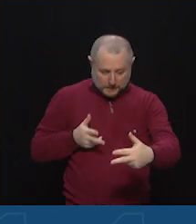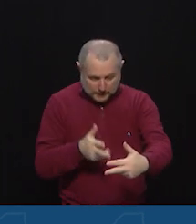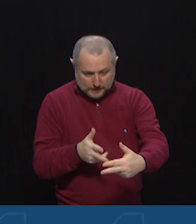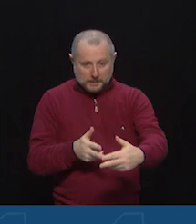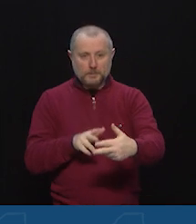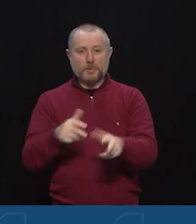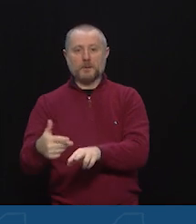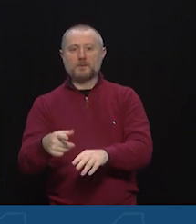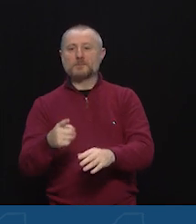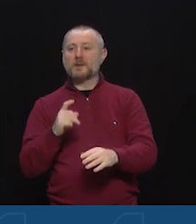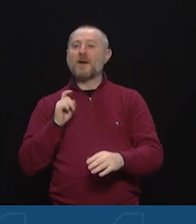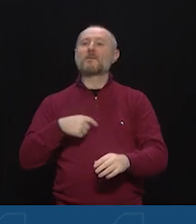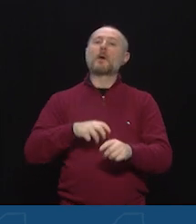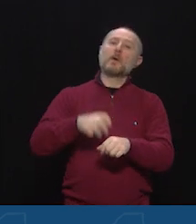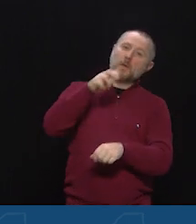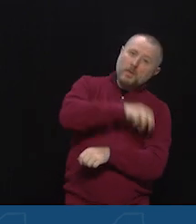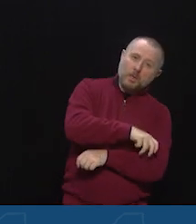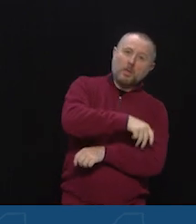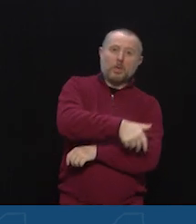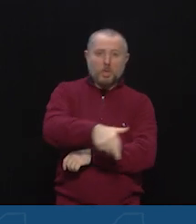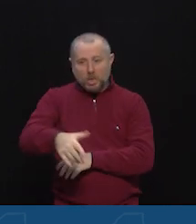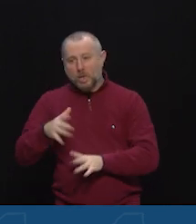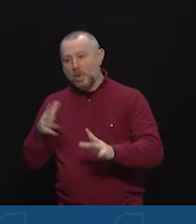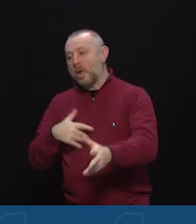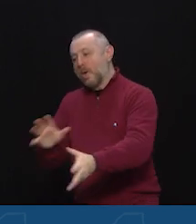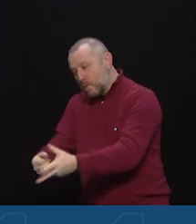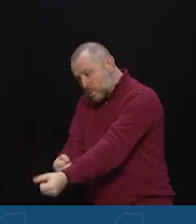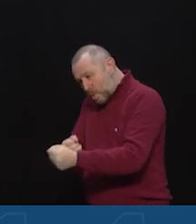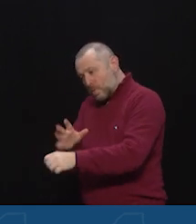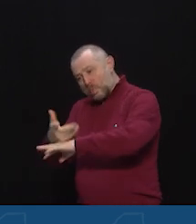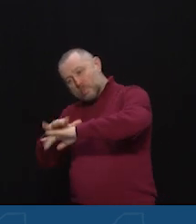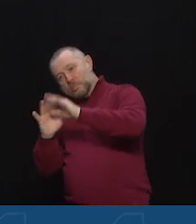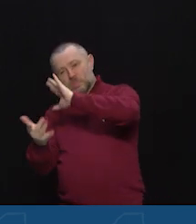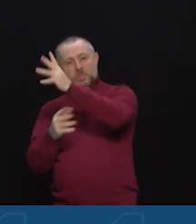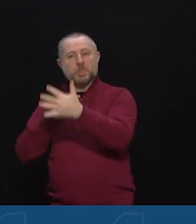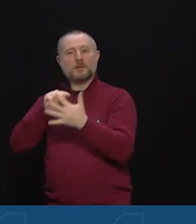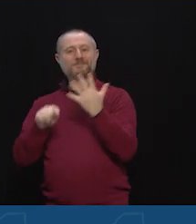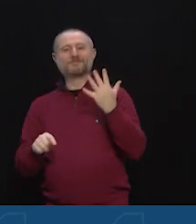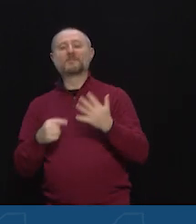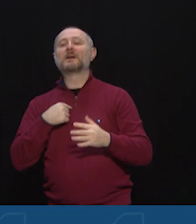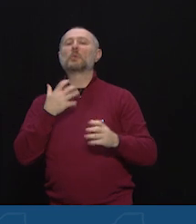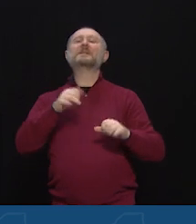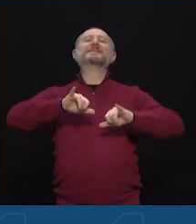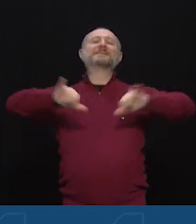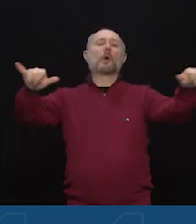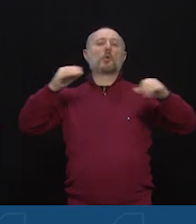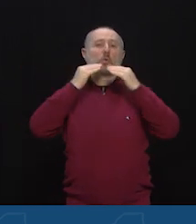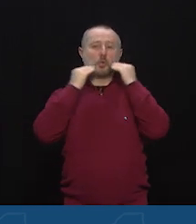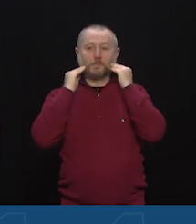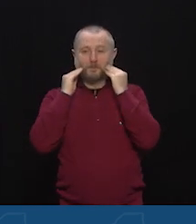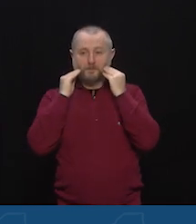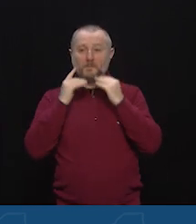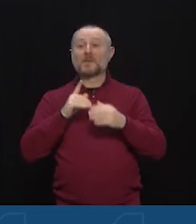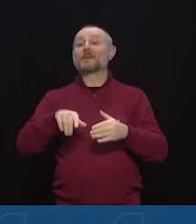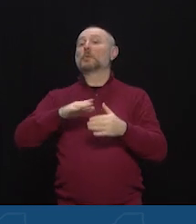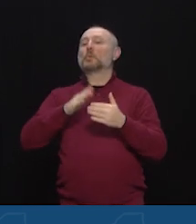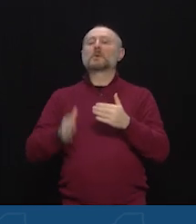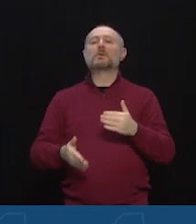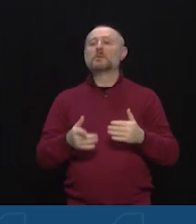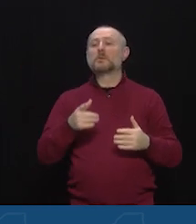emergency service operators. So please stay off the roads. Good day, good weekend to watch some